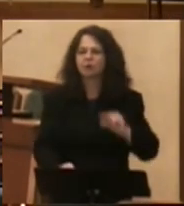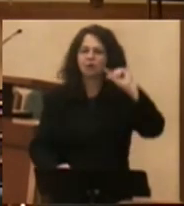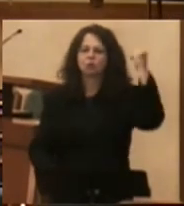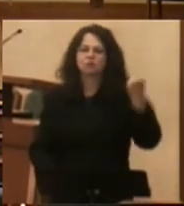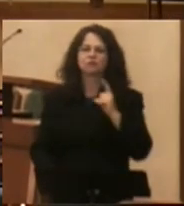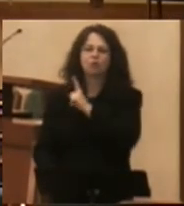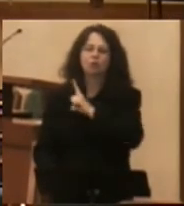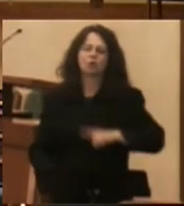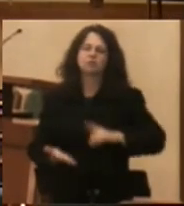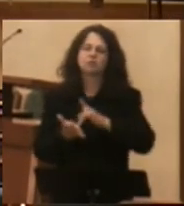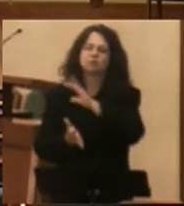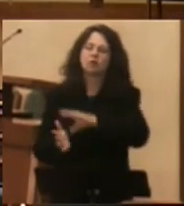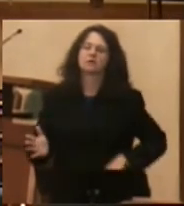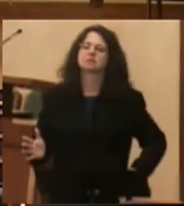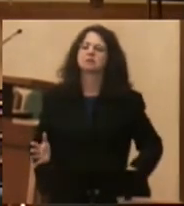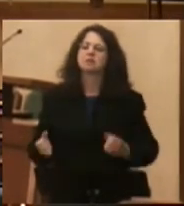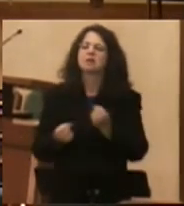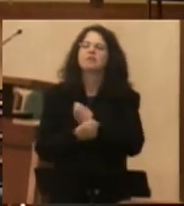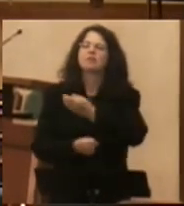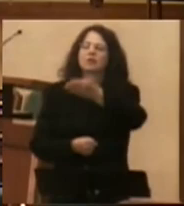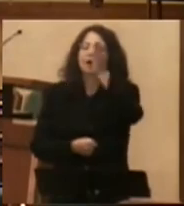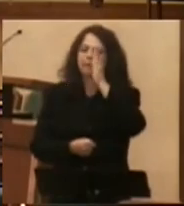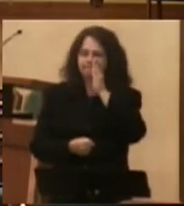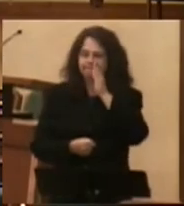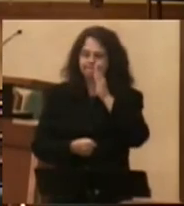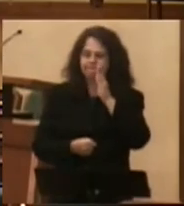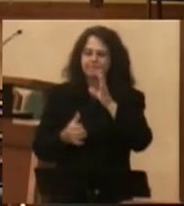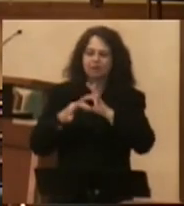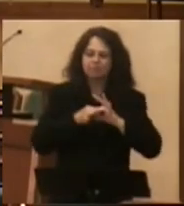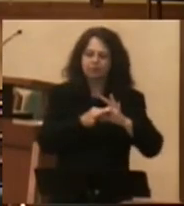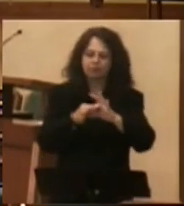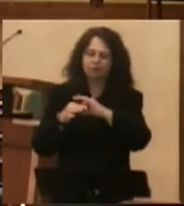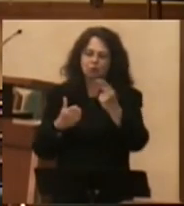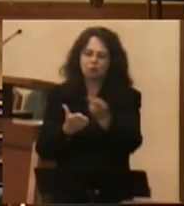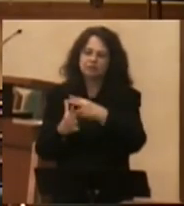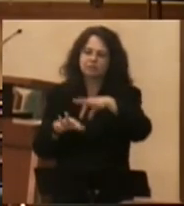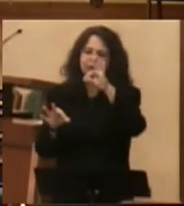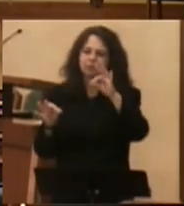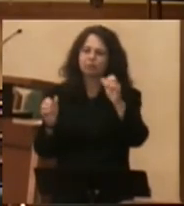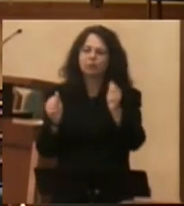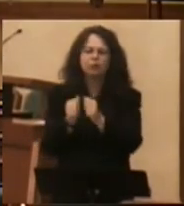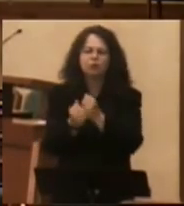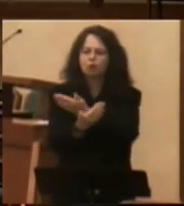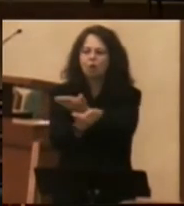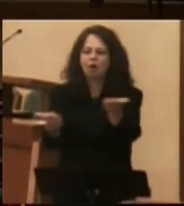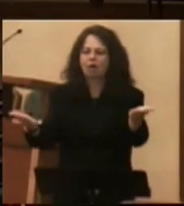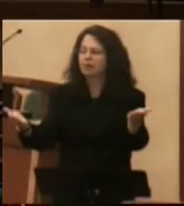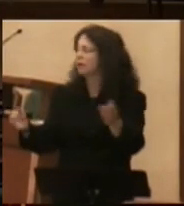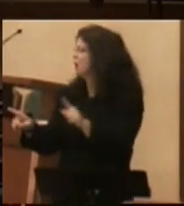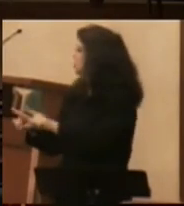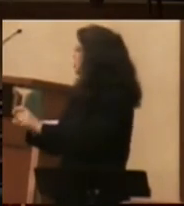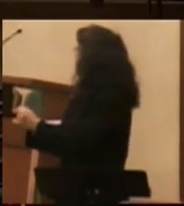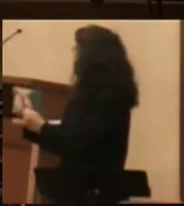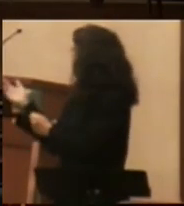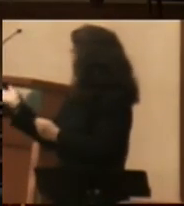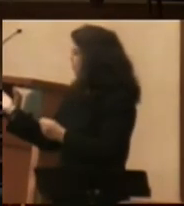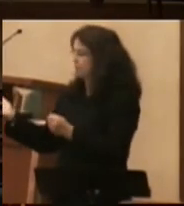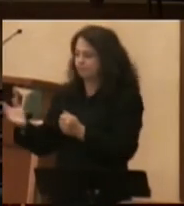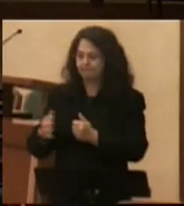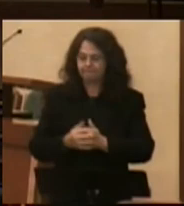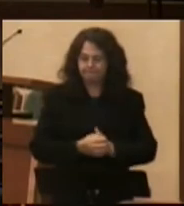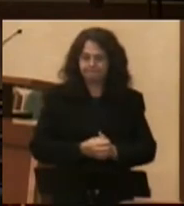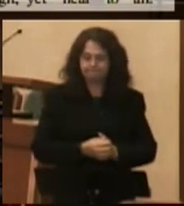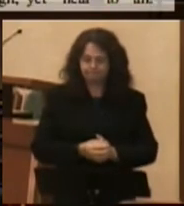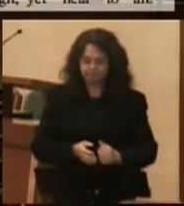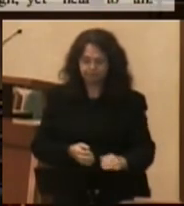grace of our Lord Jesus Christ, the love of God, and the communion of the Holy Spirit be with you all. Also with you.